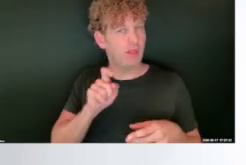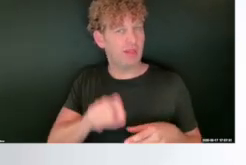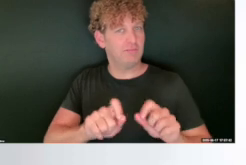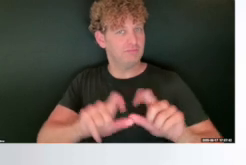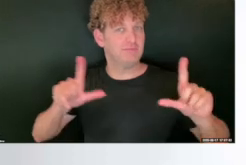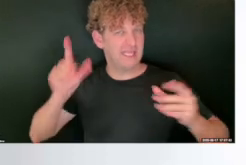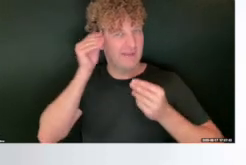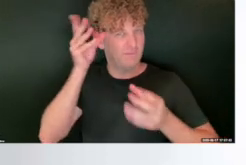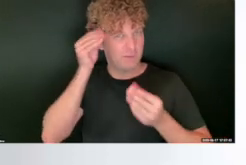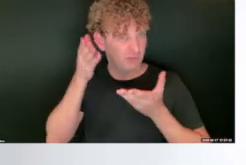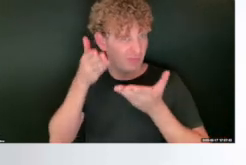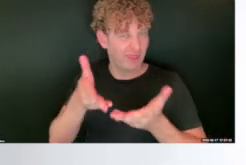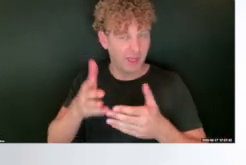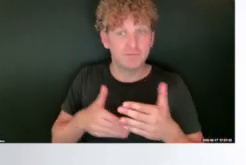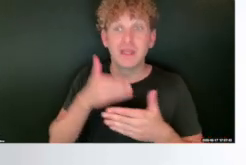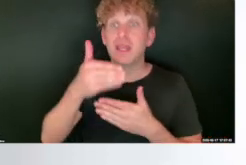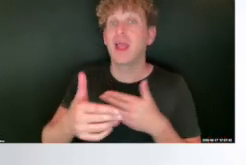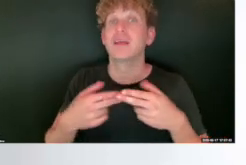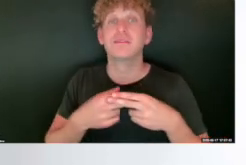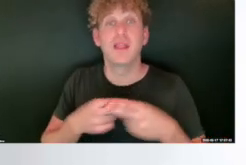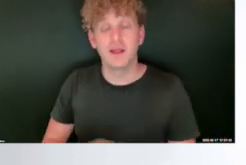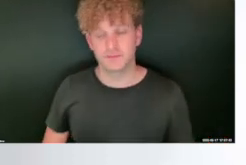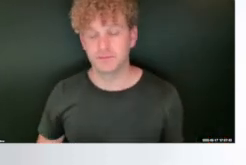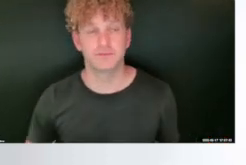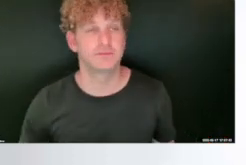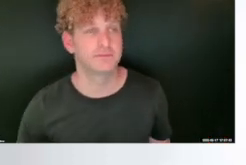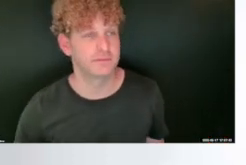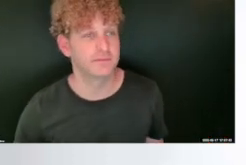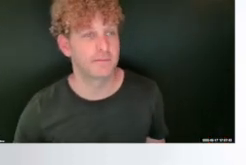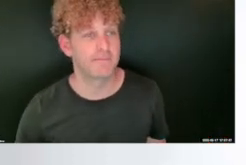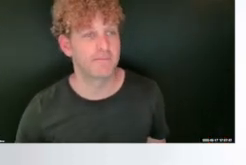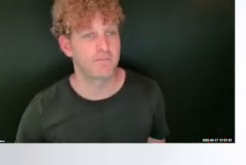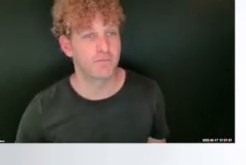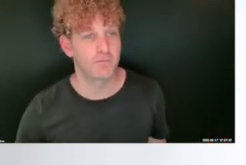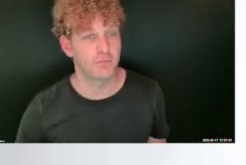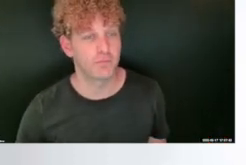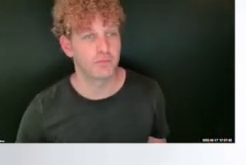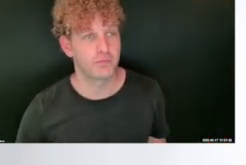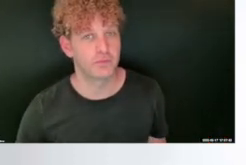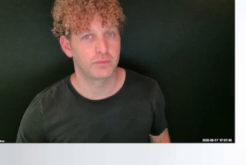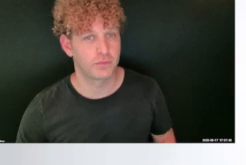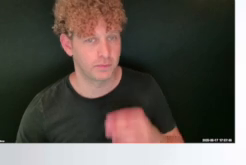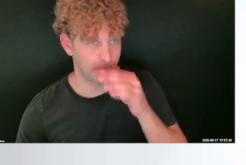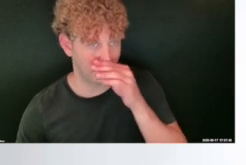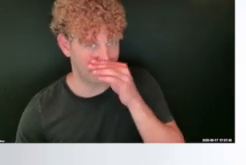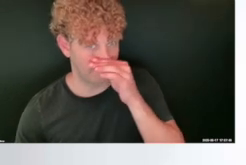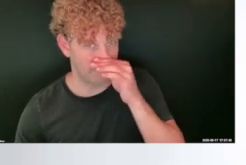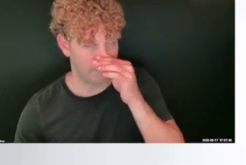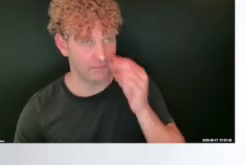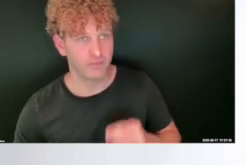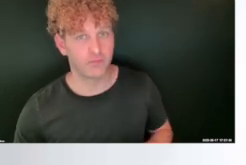members working on these multiple projects. So this is a unique meeting where you will see many of the team members from CARB today.